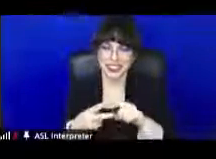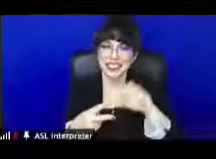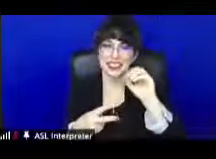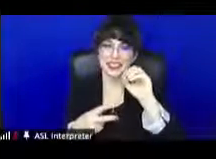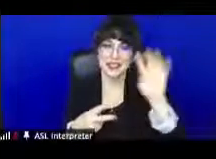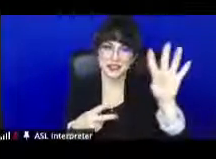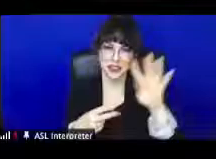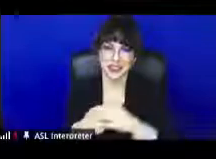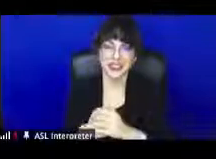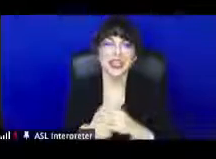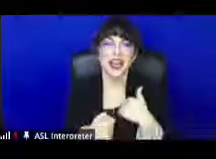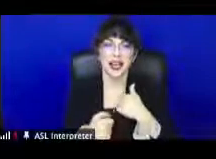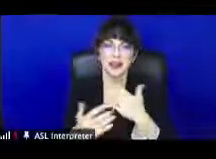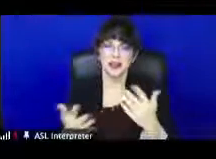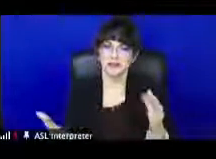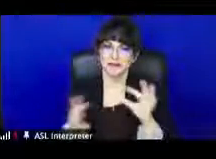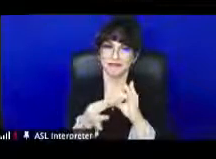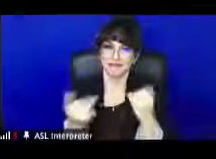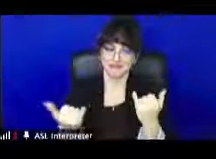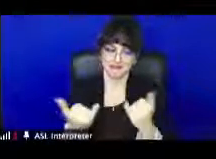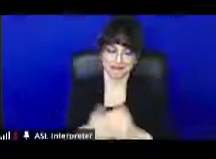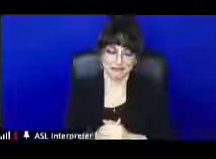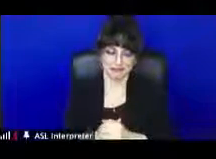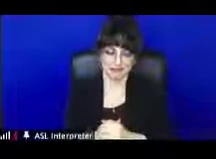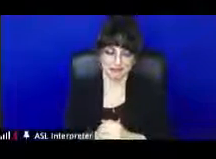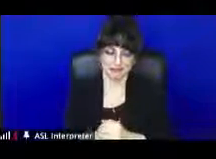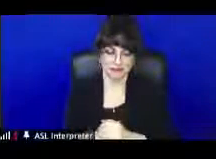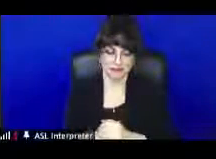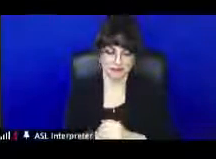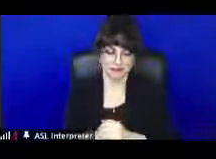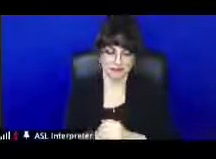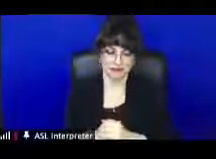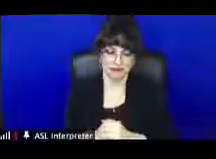004, I will be promoting you now.